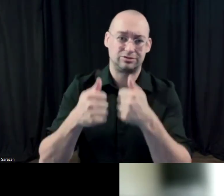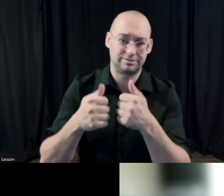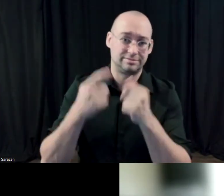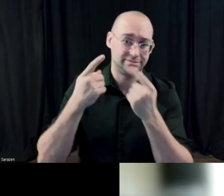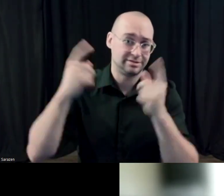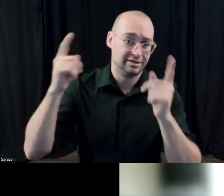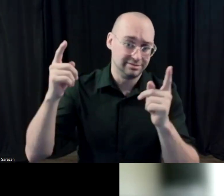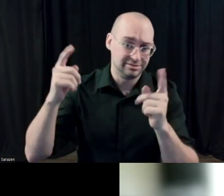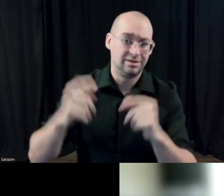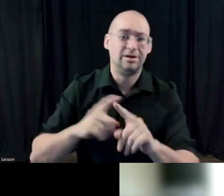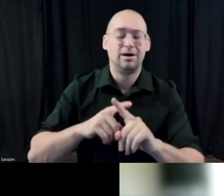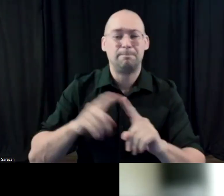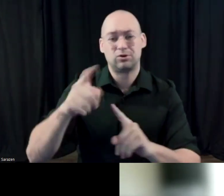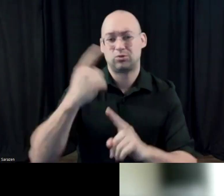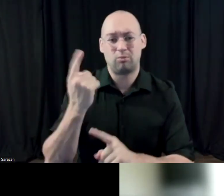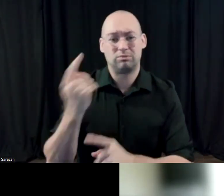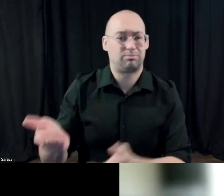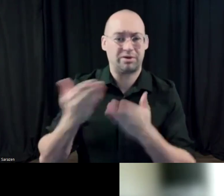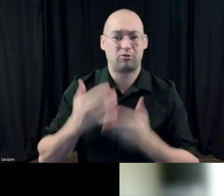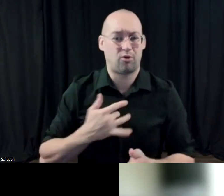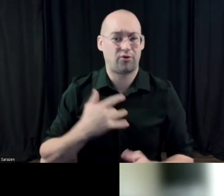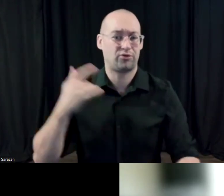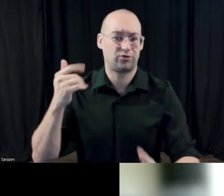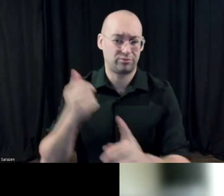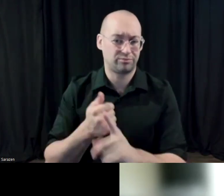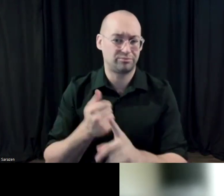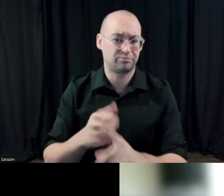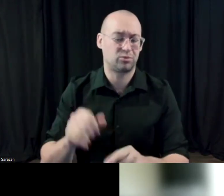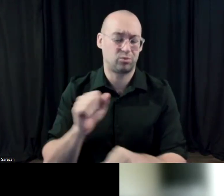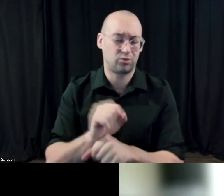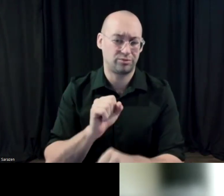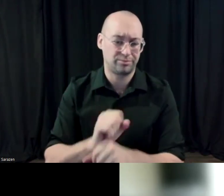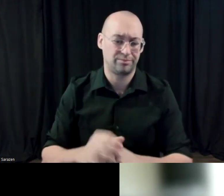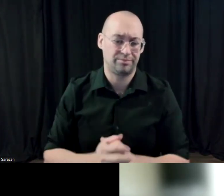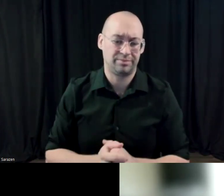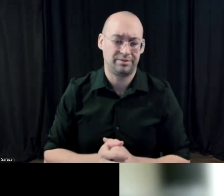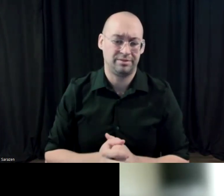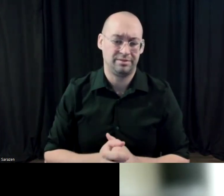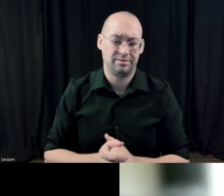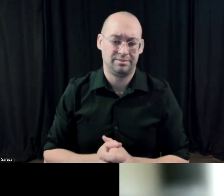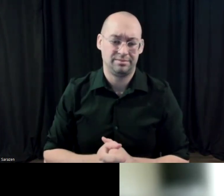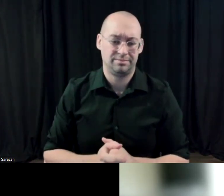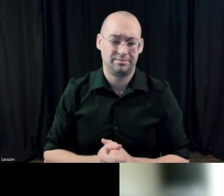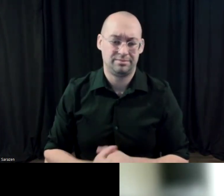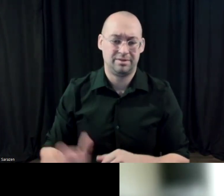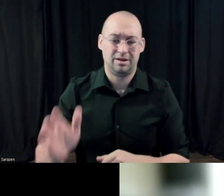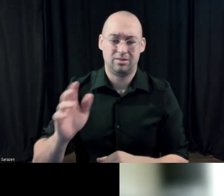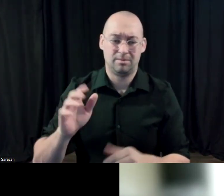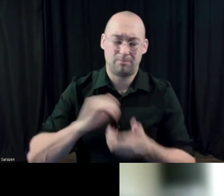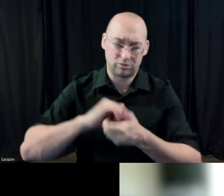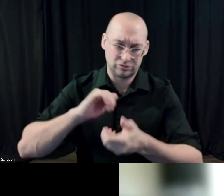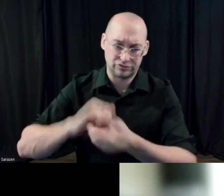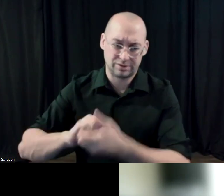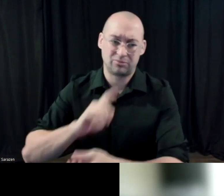You always bring your heart to the work. You always bring accountability to government very clearly, but the partnership is just